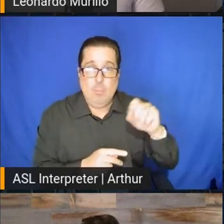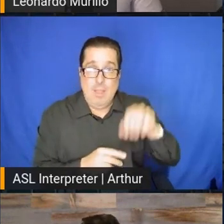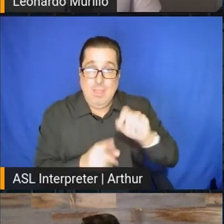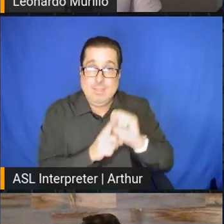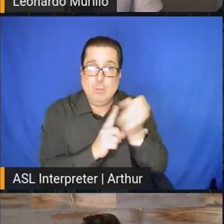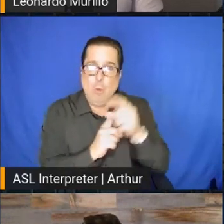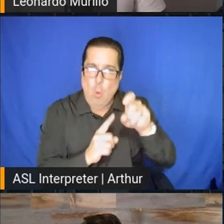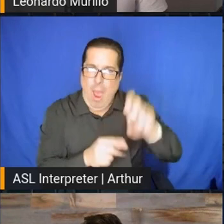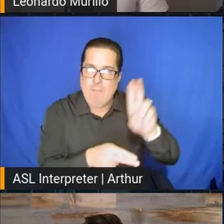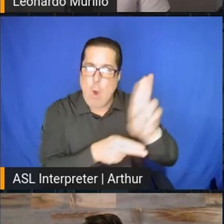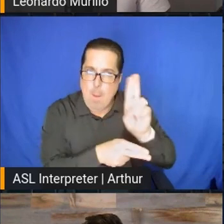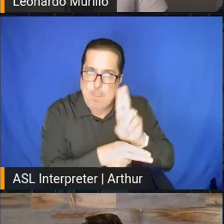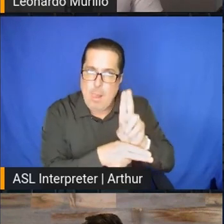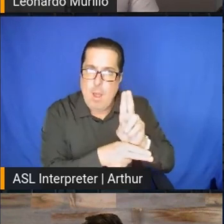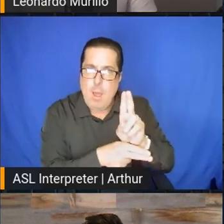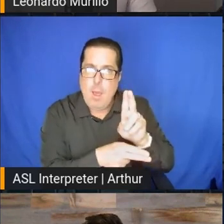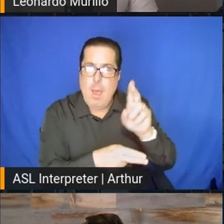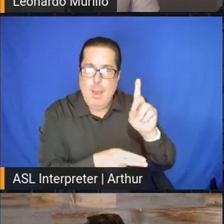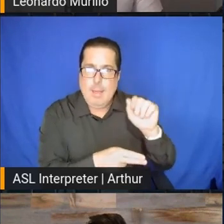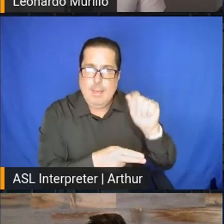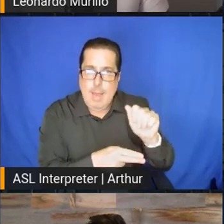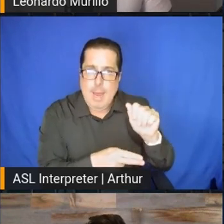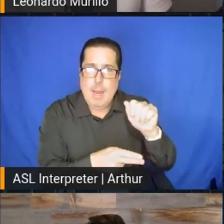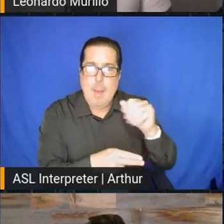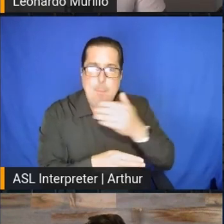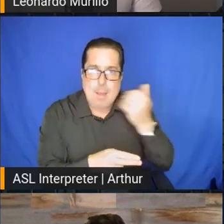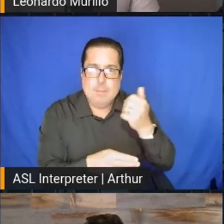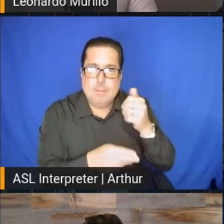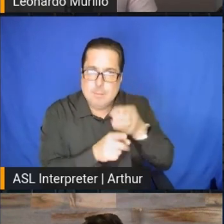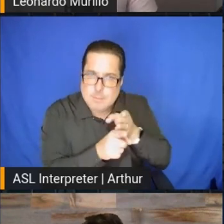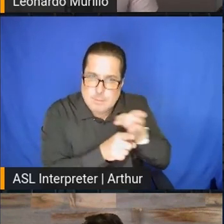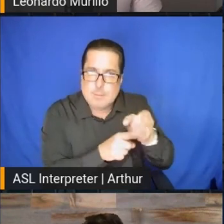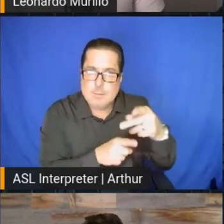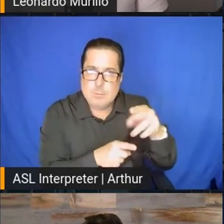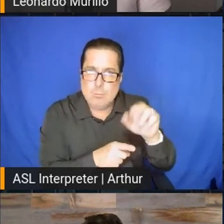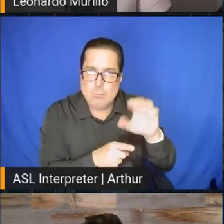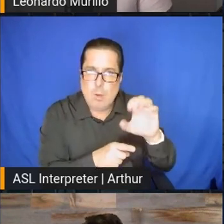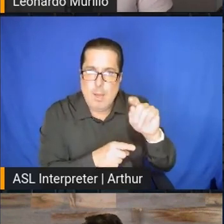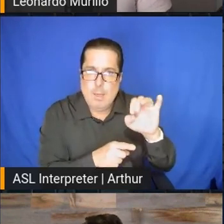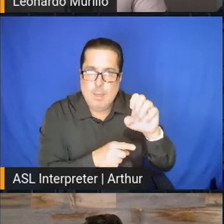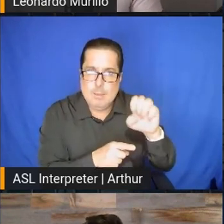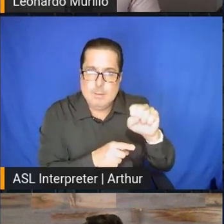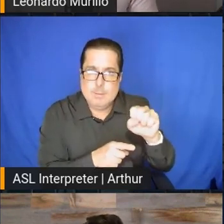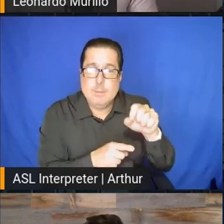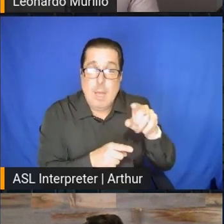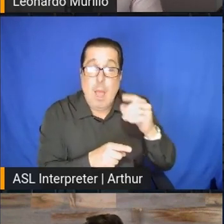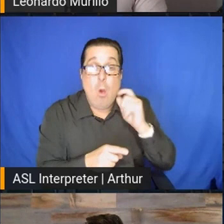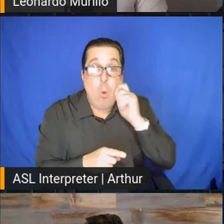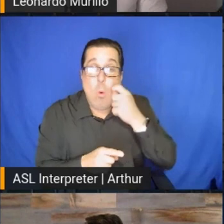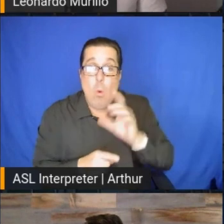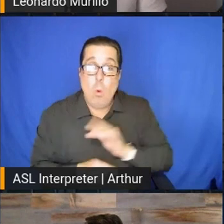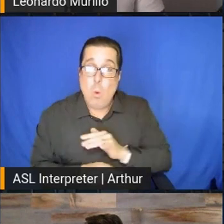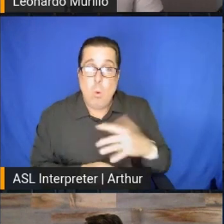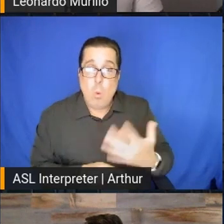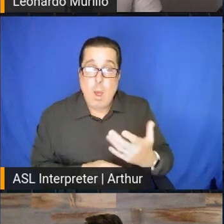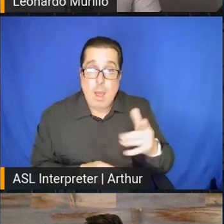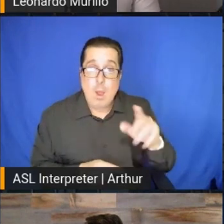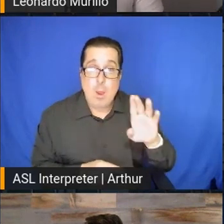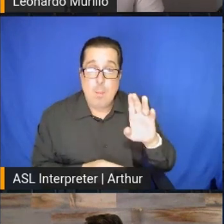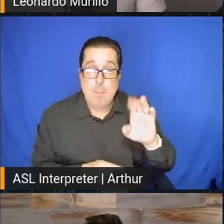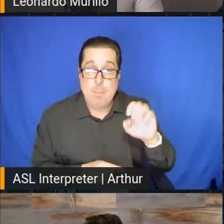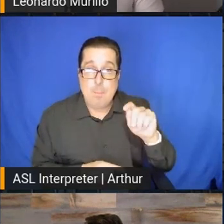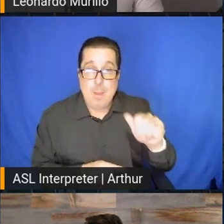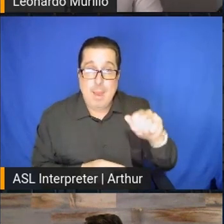apply data best practices, right? The cool thing is that if you're running your data pipelines